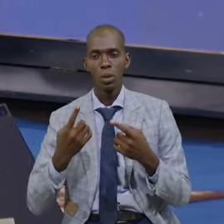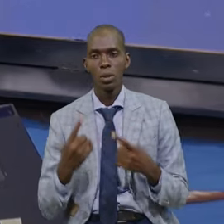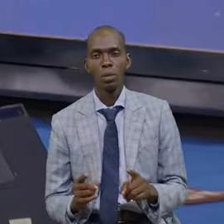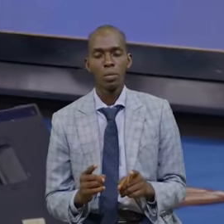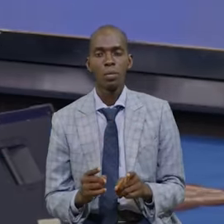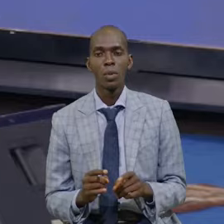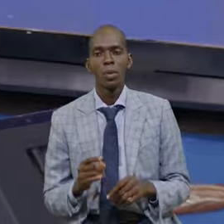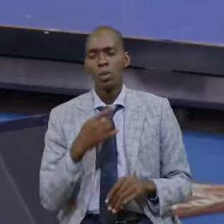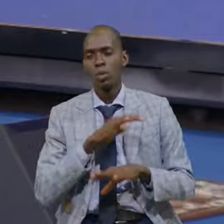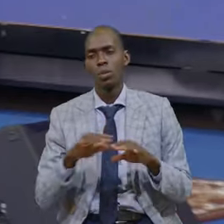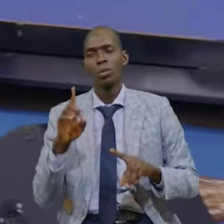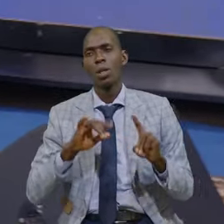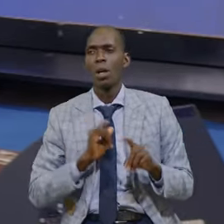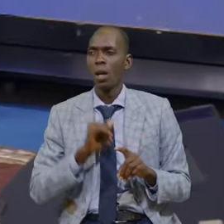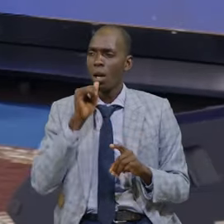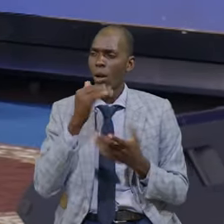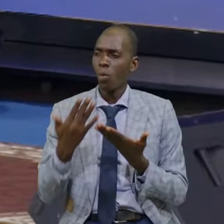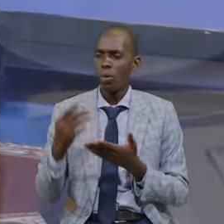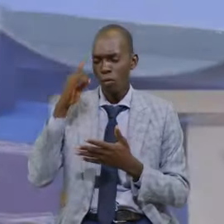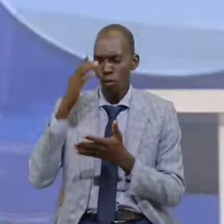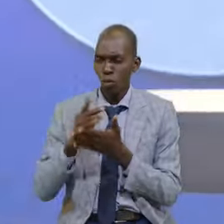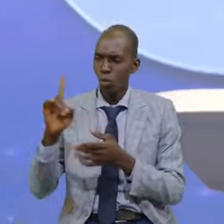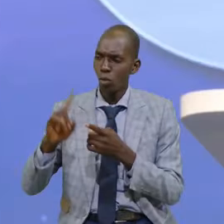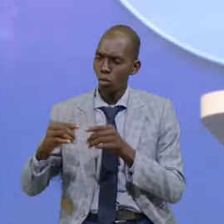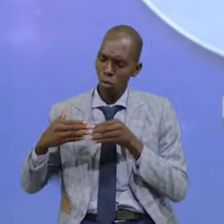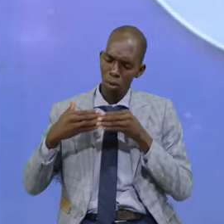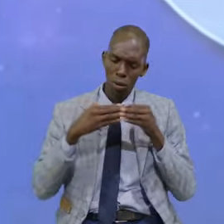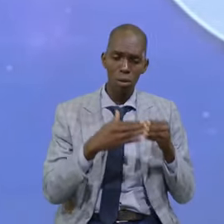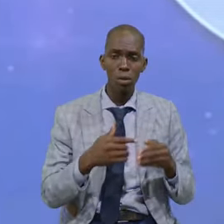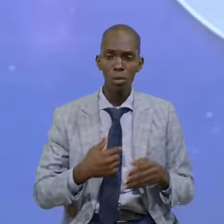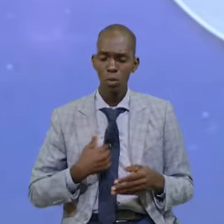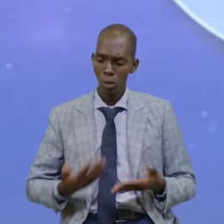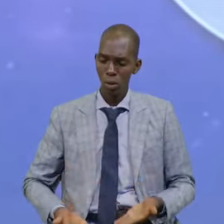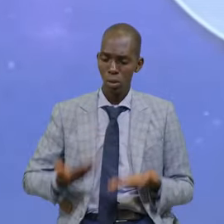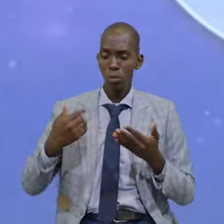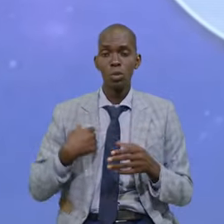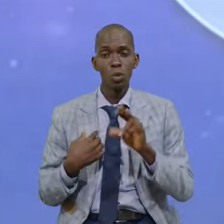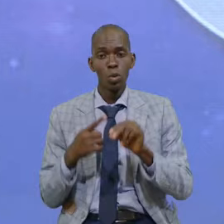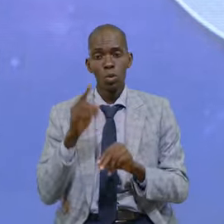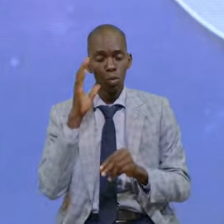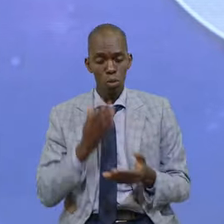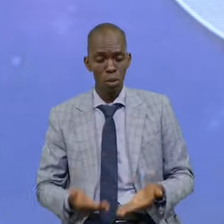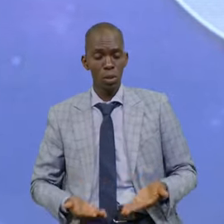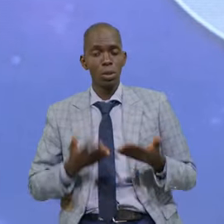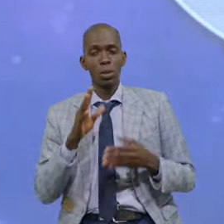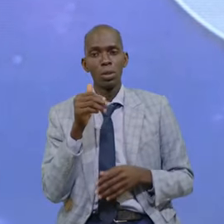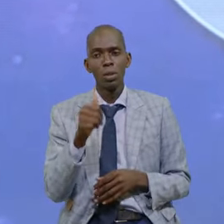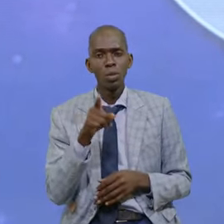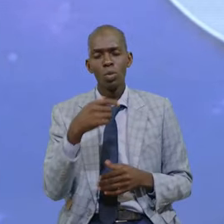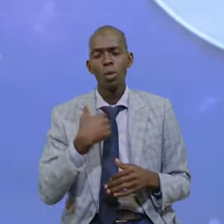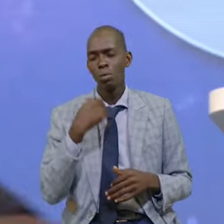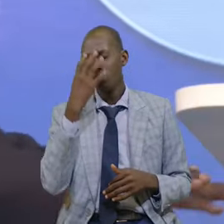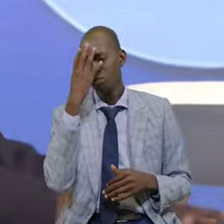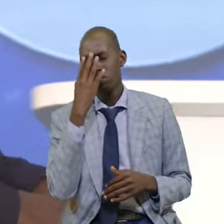for somebody to lift me up. You will lift up yourself. We have slept for too